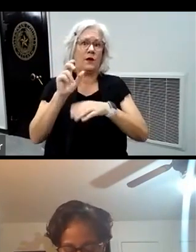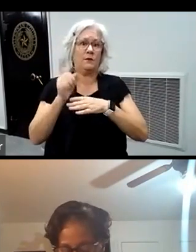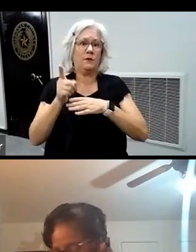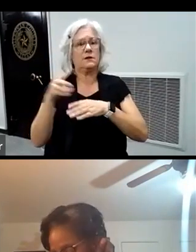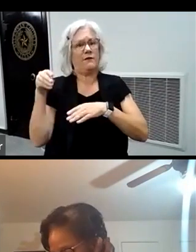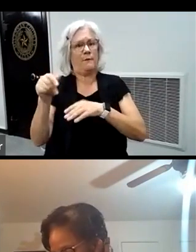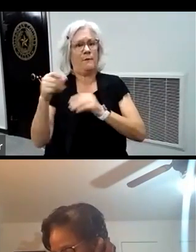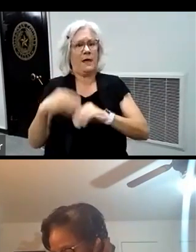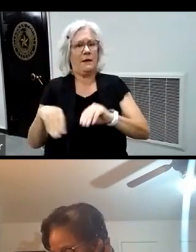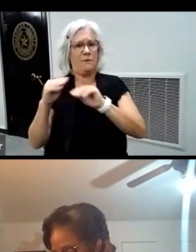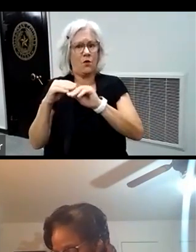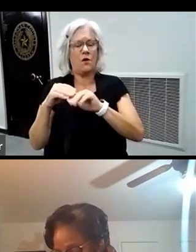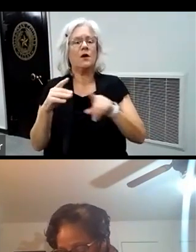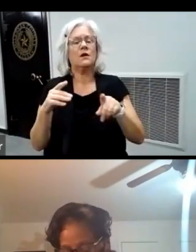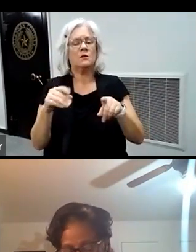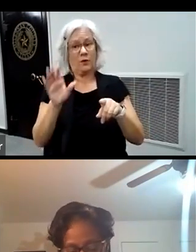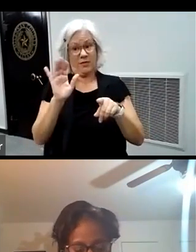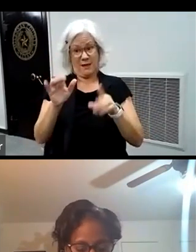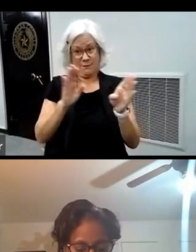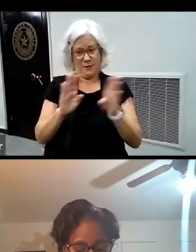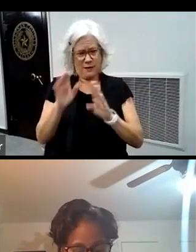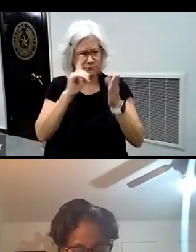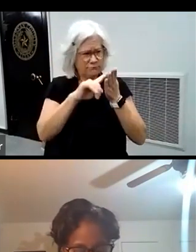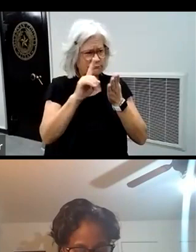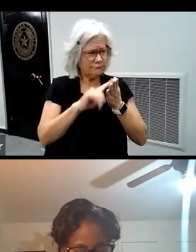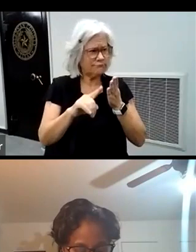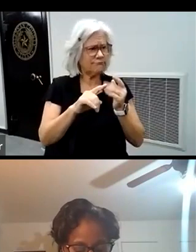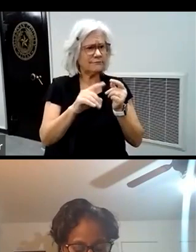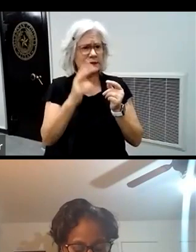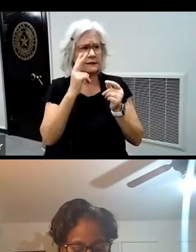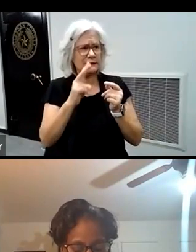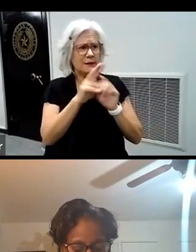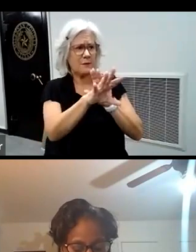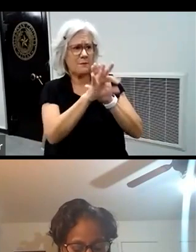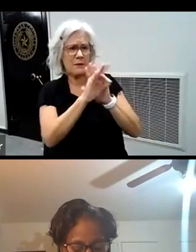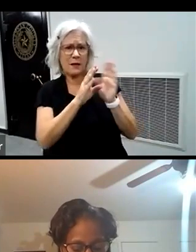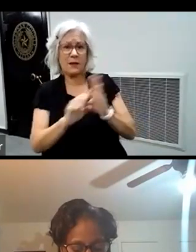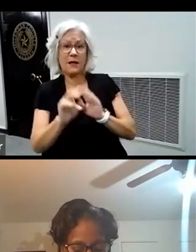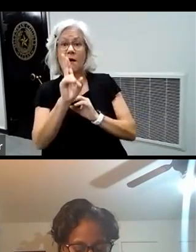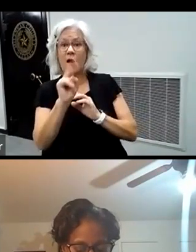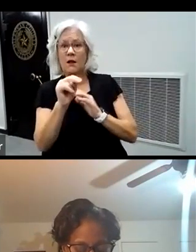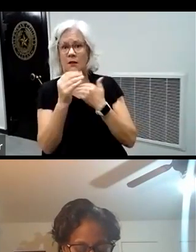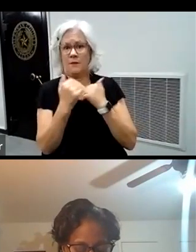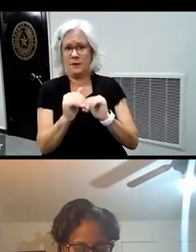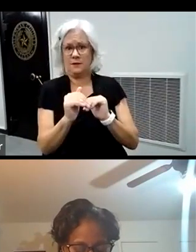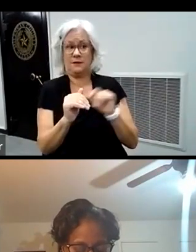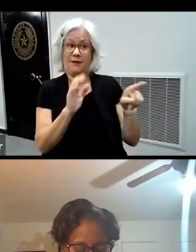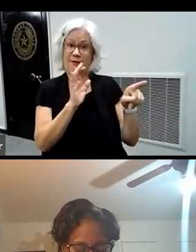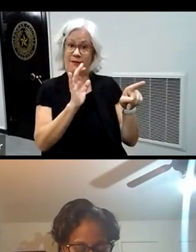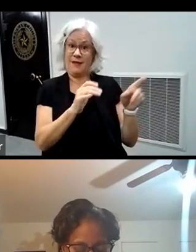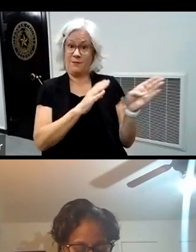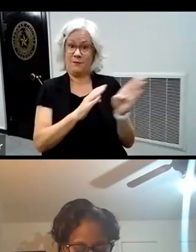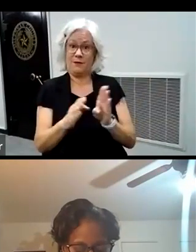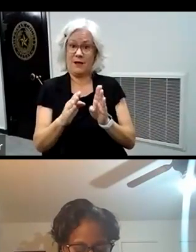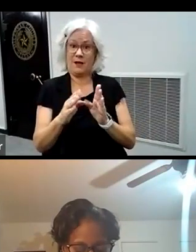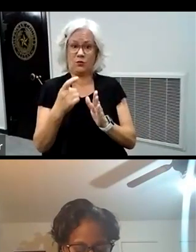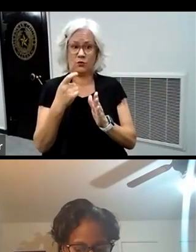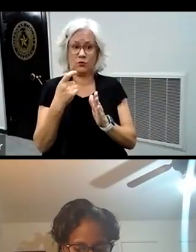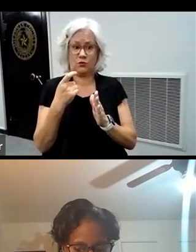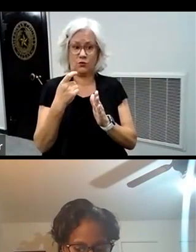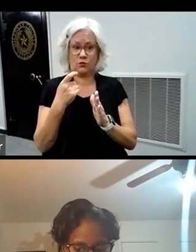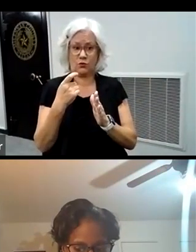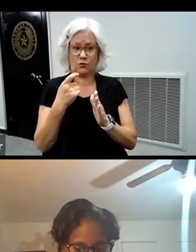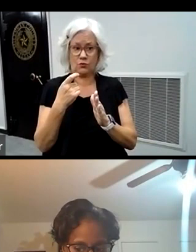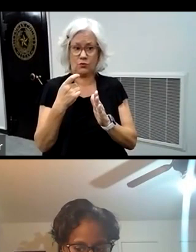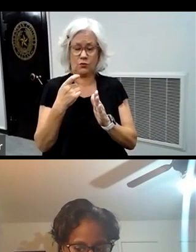We've checked into changing his plan to an unlimited plan, and the unlimited plan is at a cost of $69.99 per